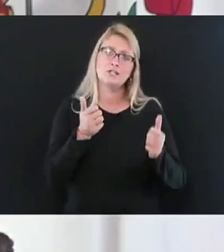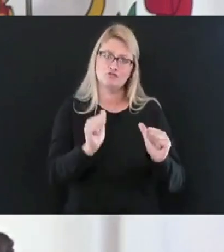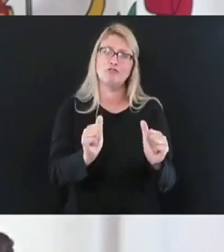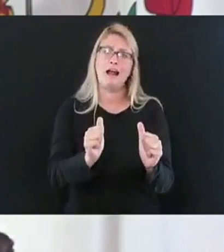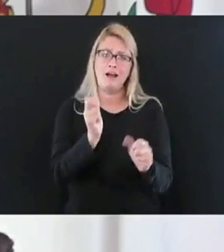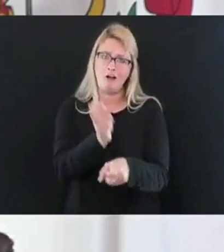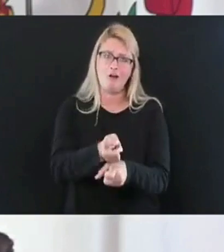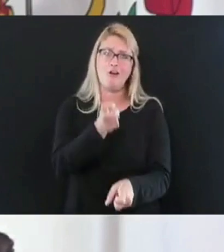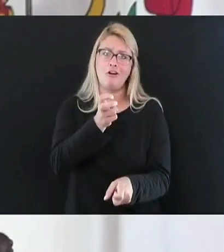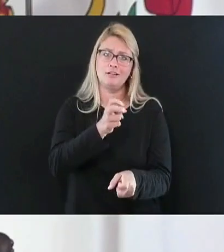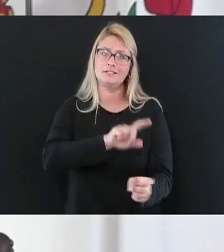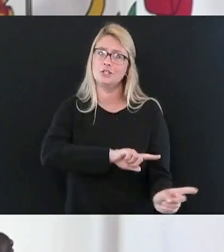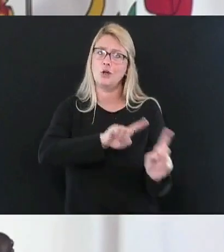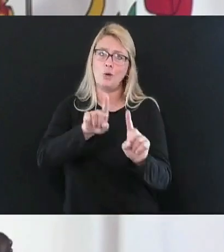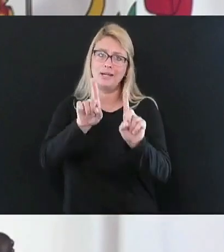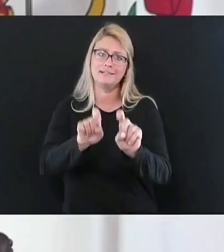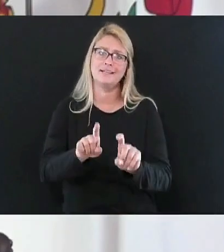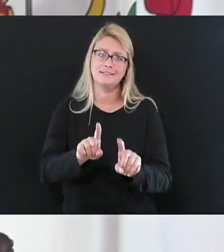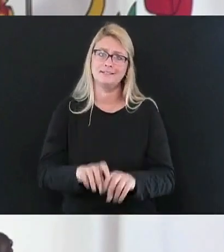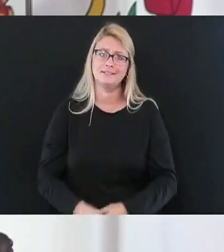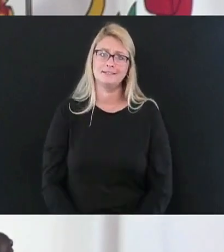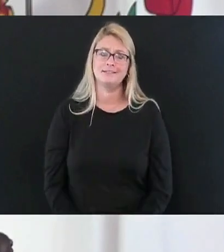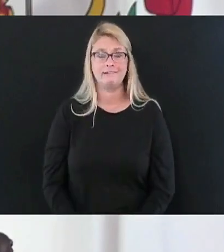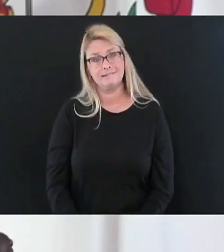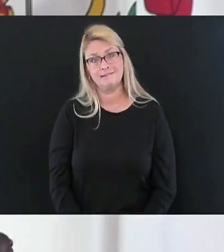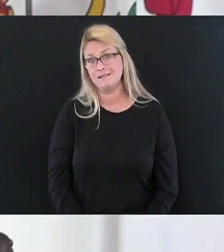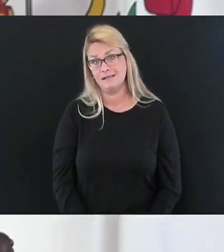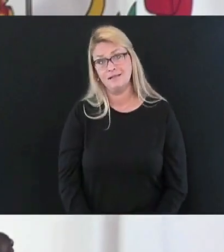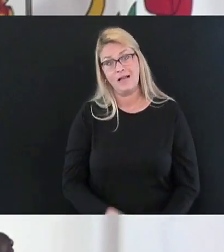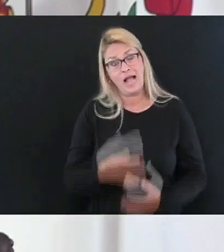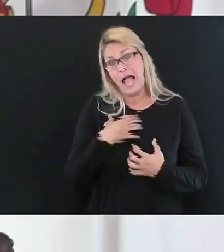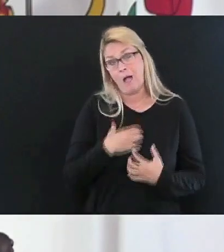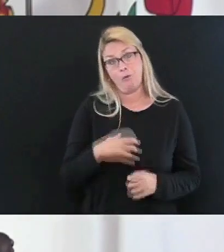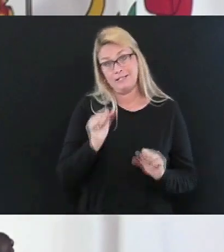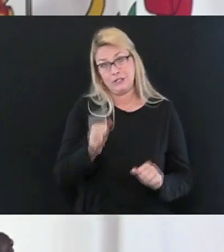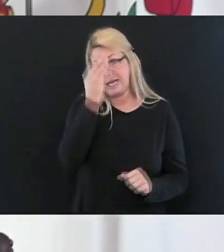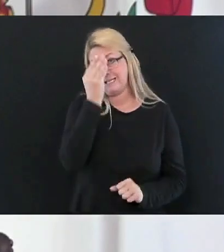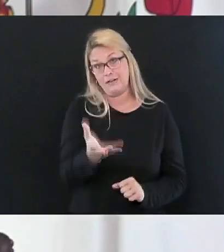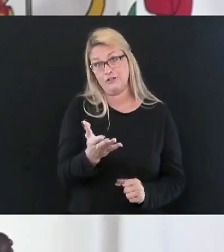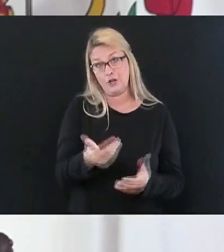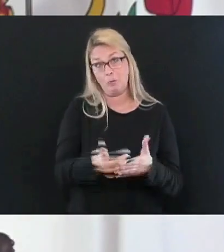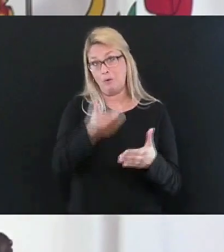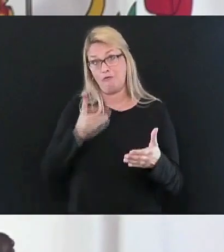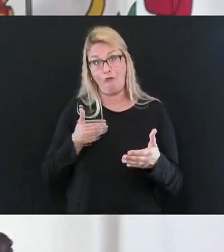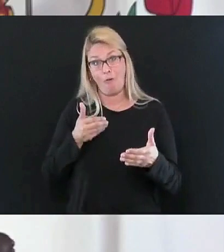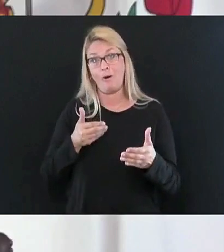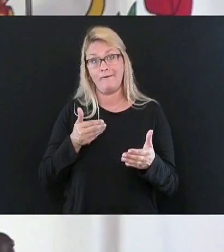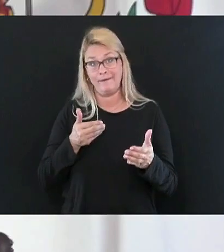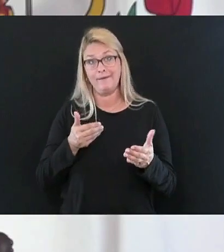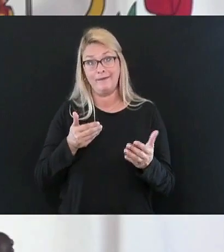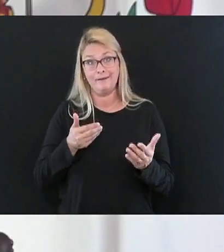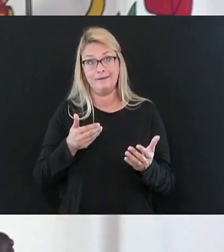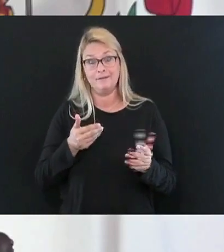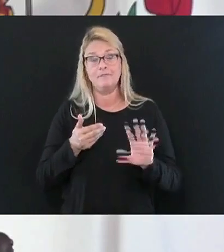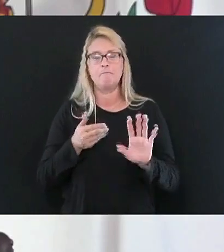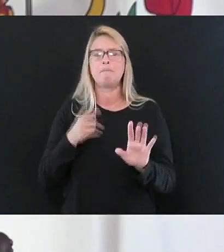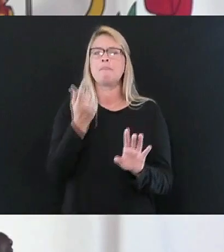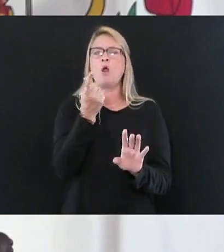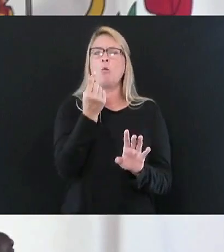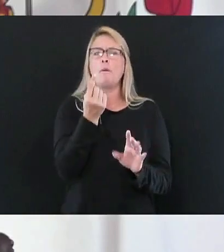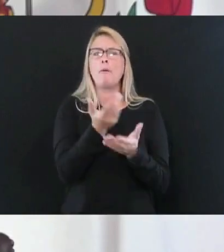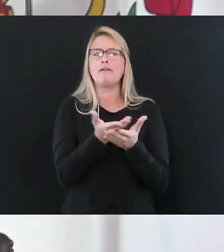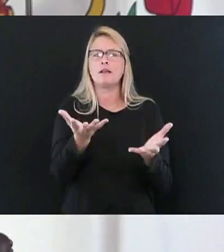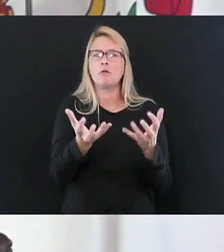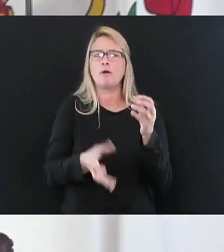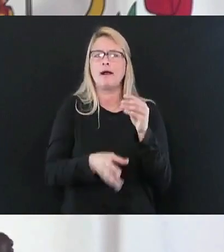hard to get there. I wish they could give more notice and everything, but and the other flip side of it, let me touch real quick on